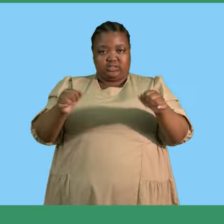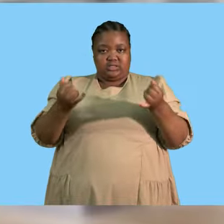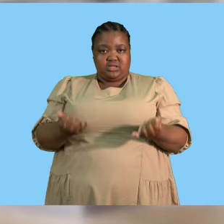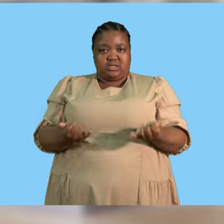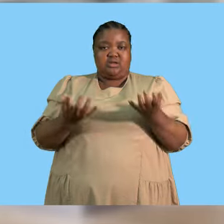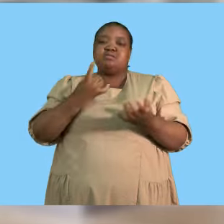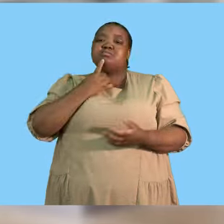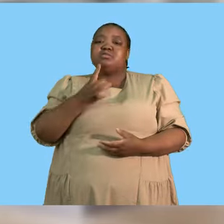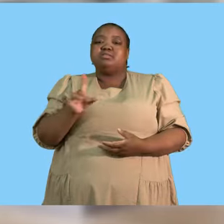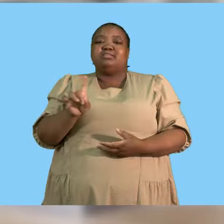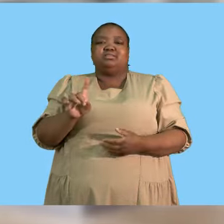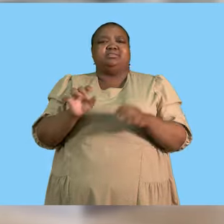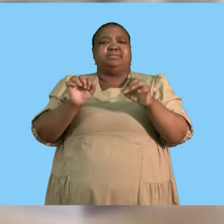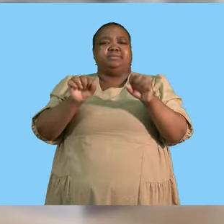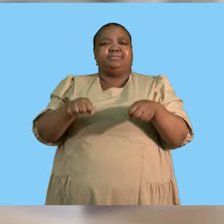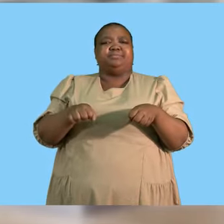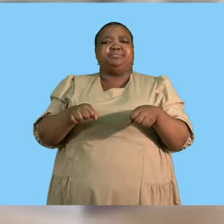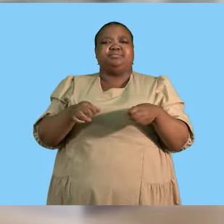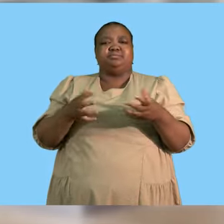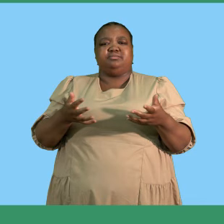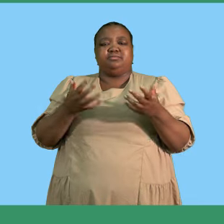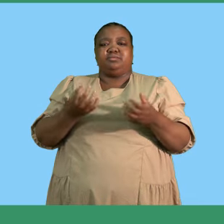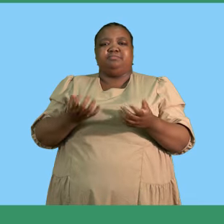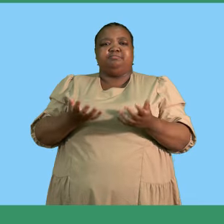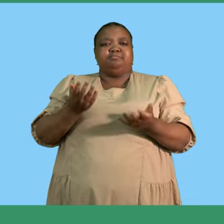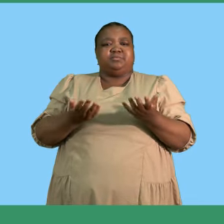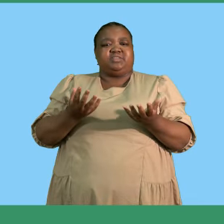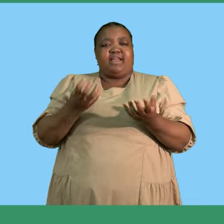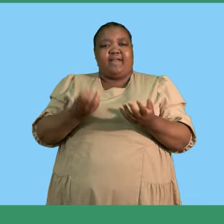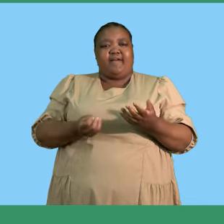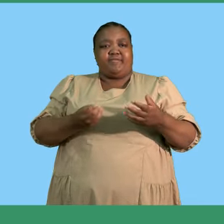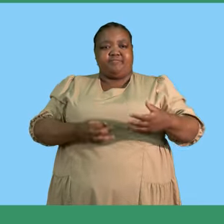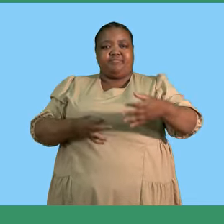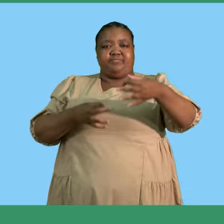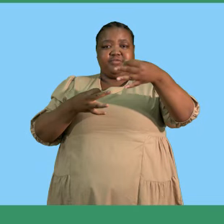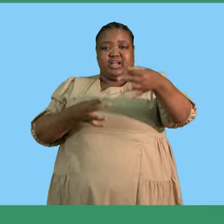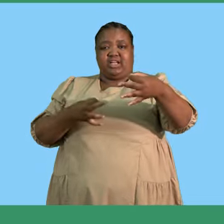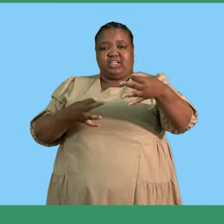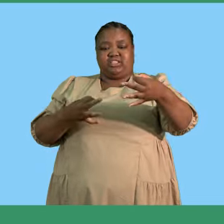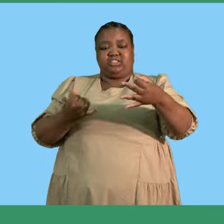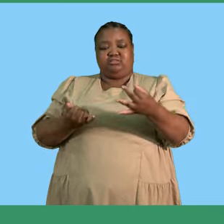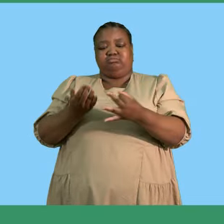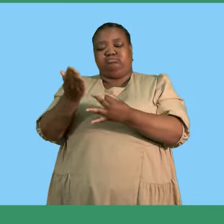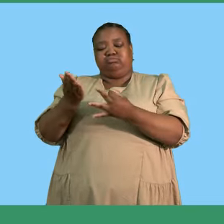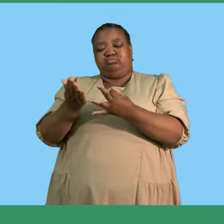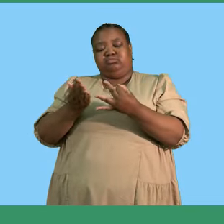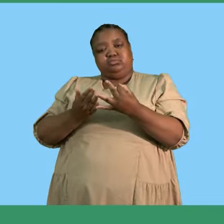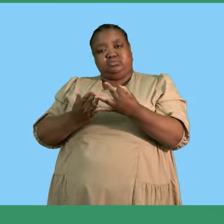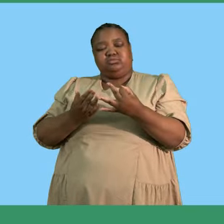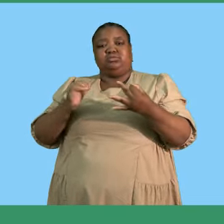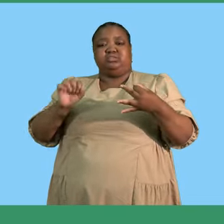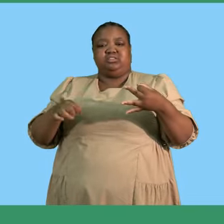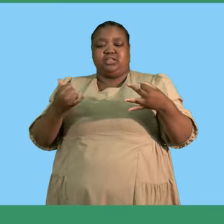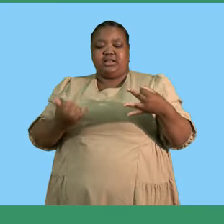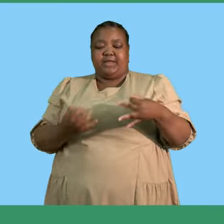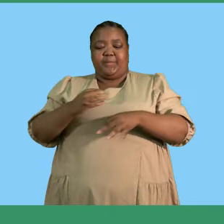is why it is said here that you can have a page which is divided into 3 that looks at the current